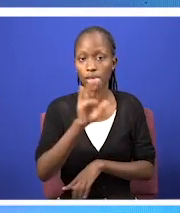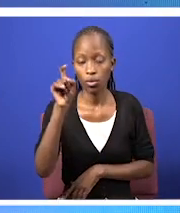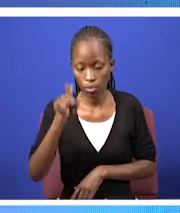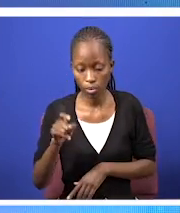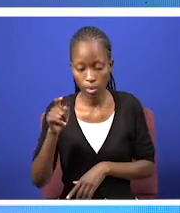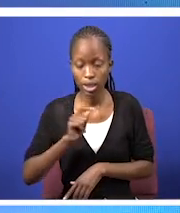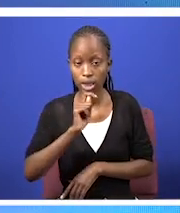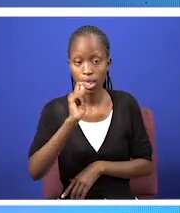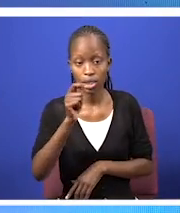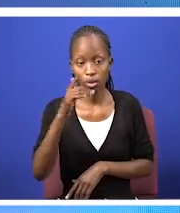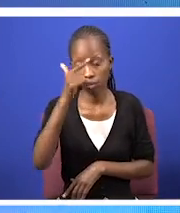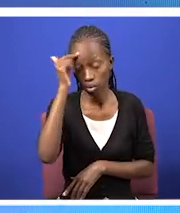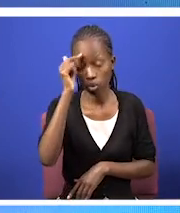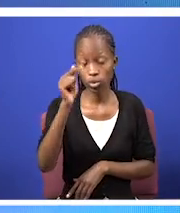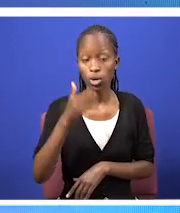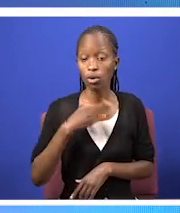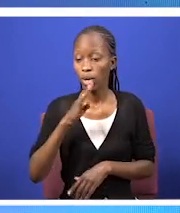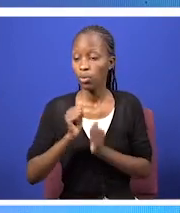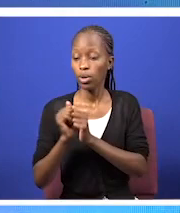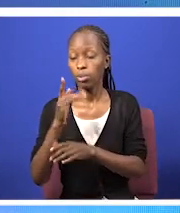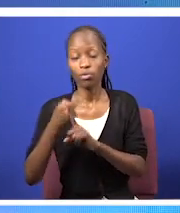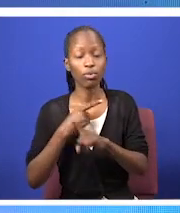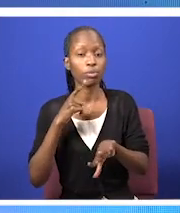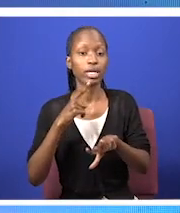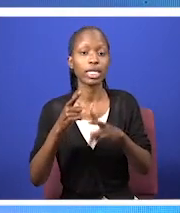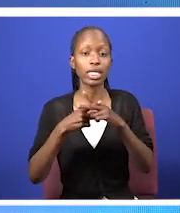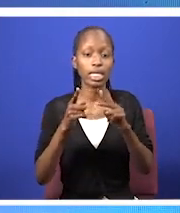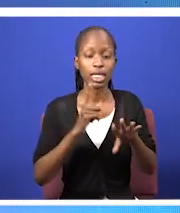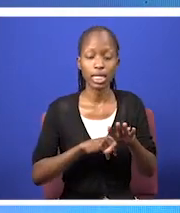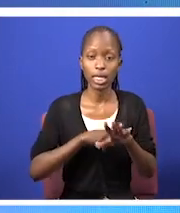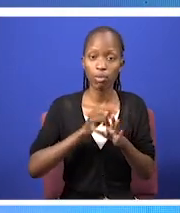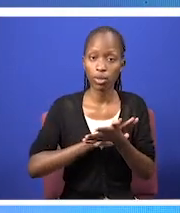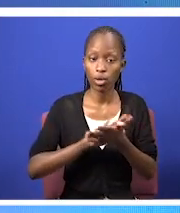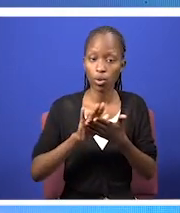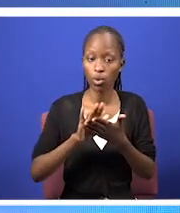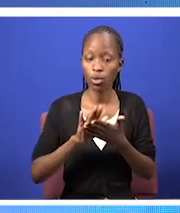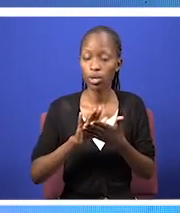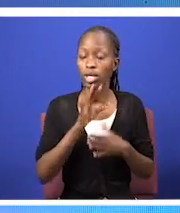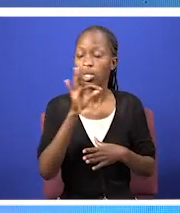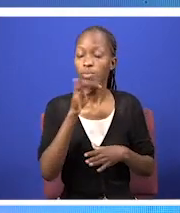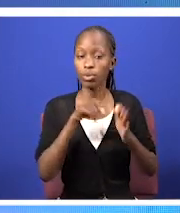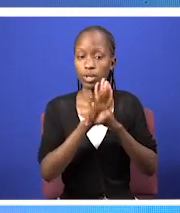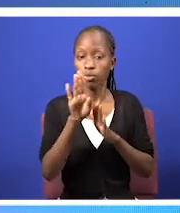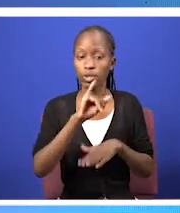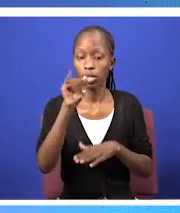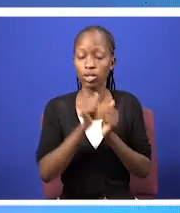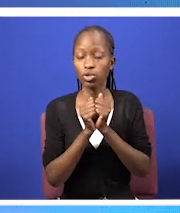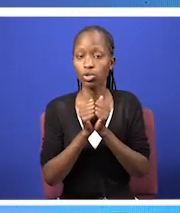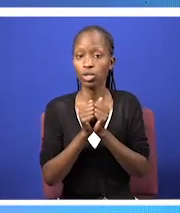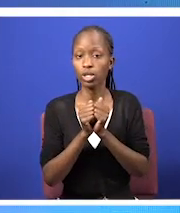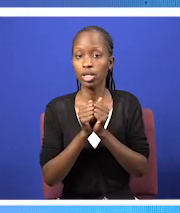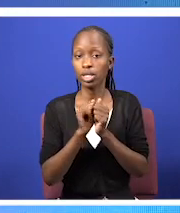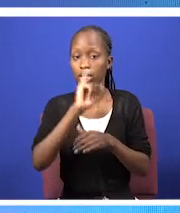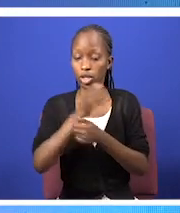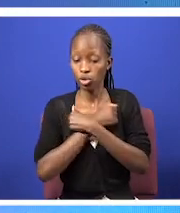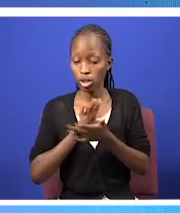you must also testify, for you have been with me from the beginning. When the Spirit of truth comes in, John chapter 16,